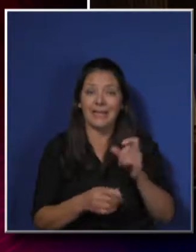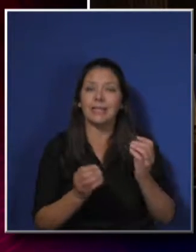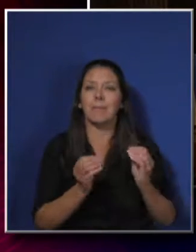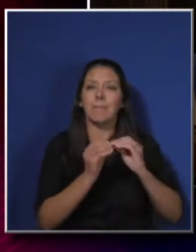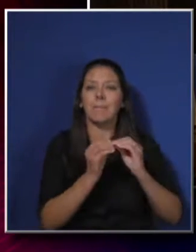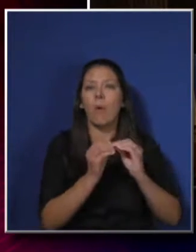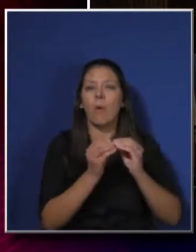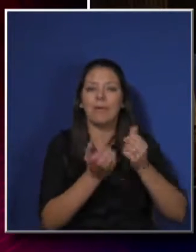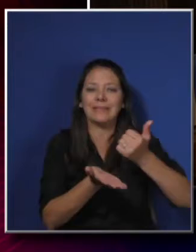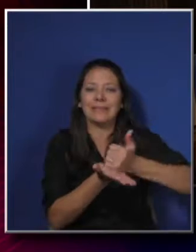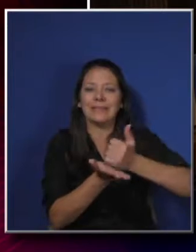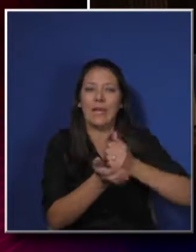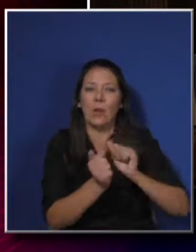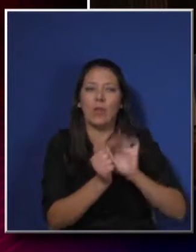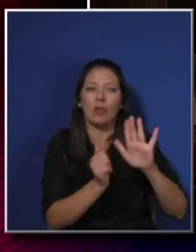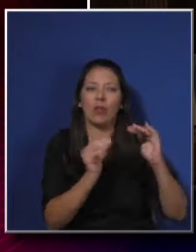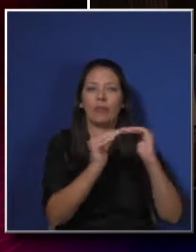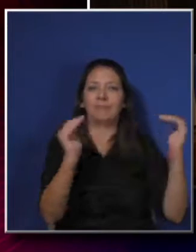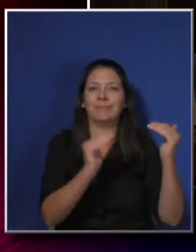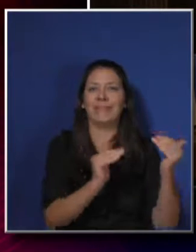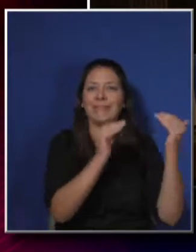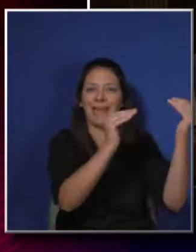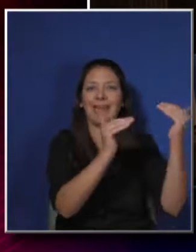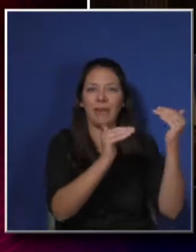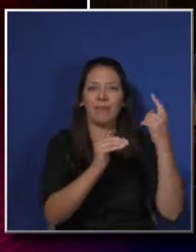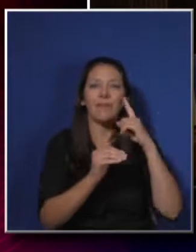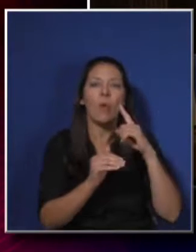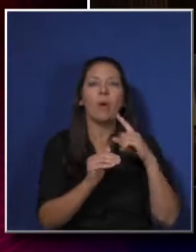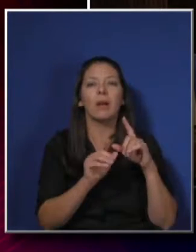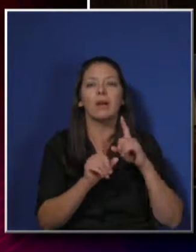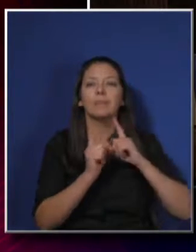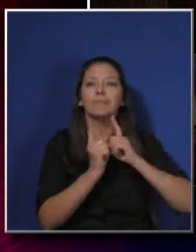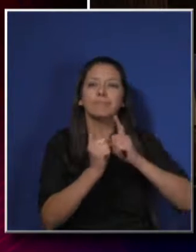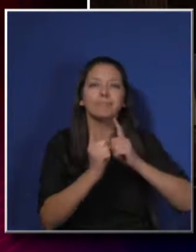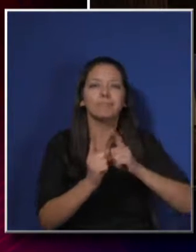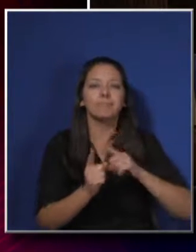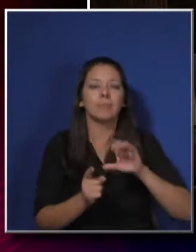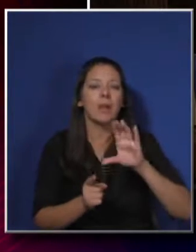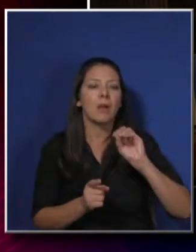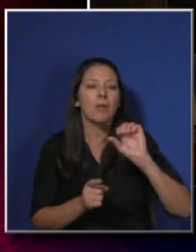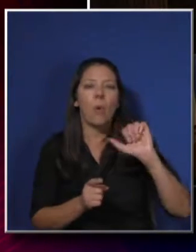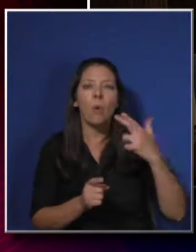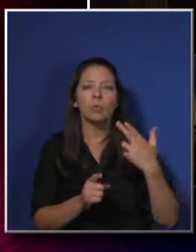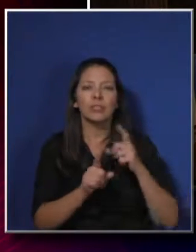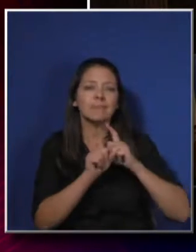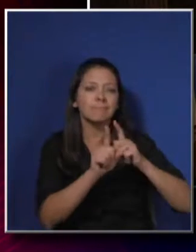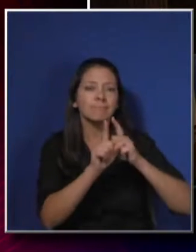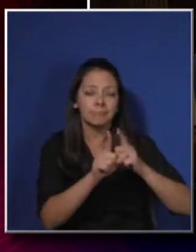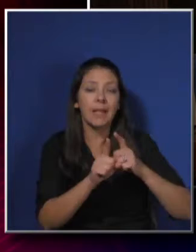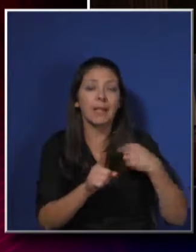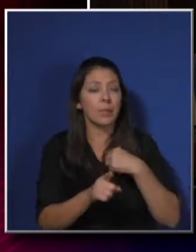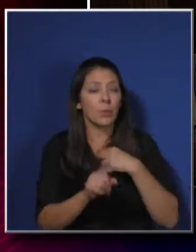level assistance or coaching to move that forward, that we could go forward with that at that point.